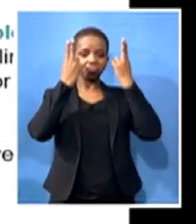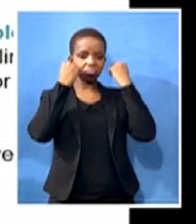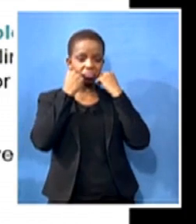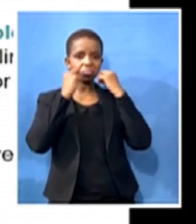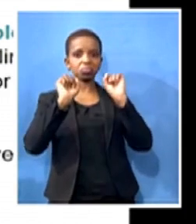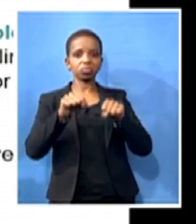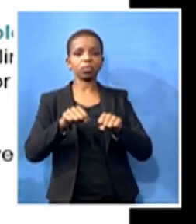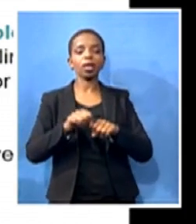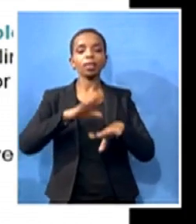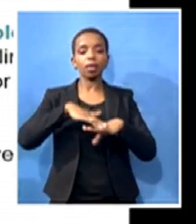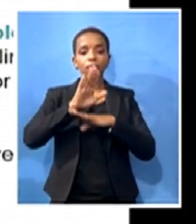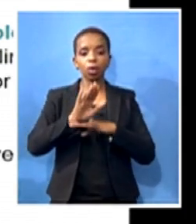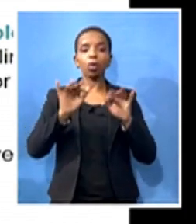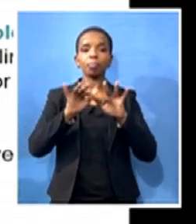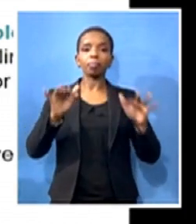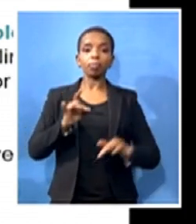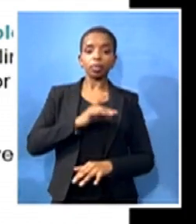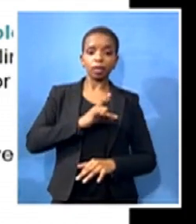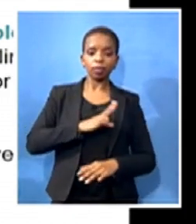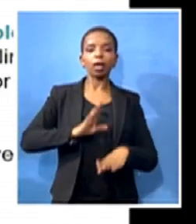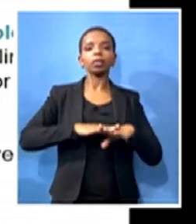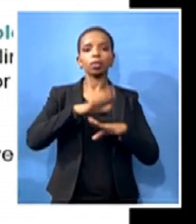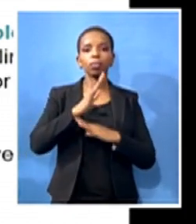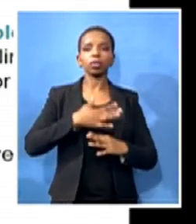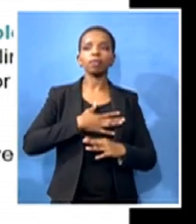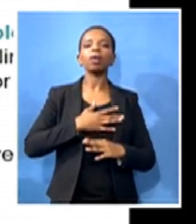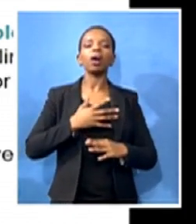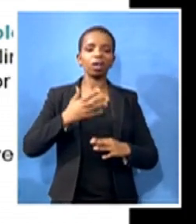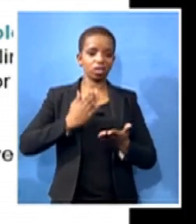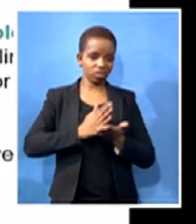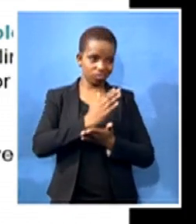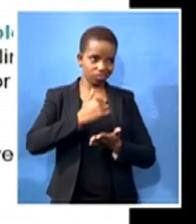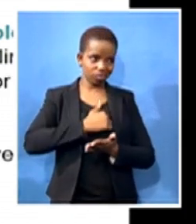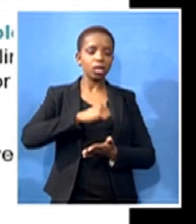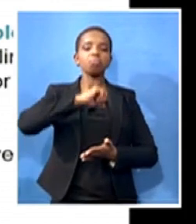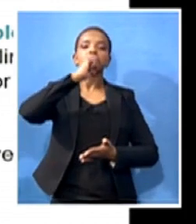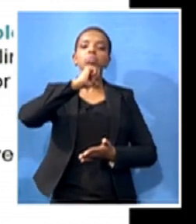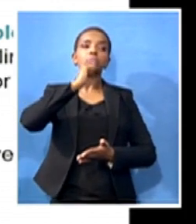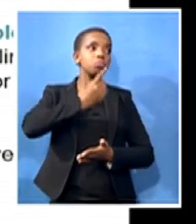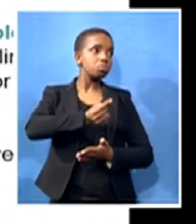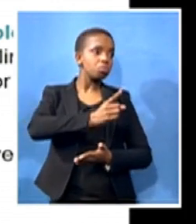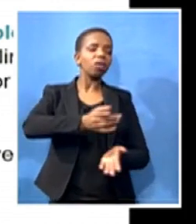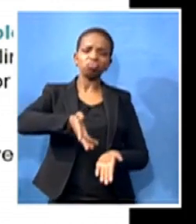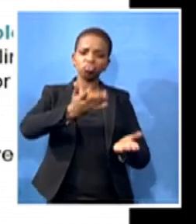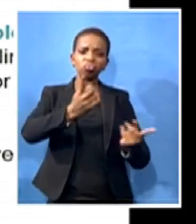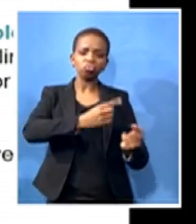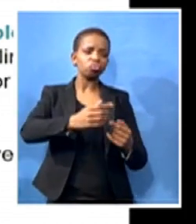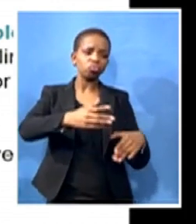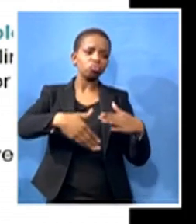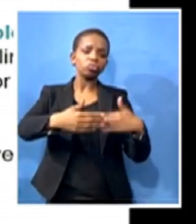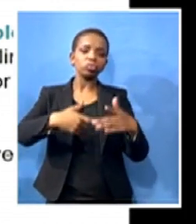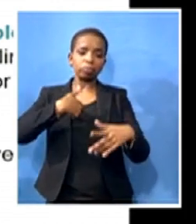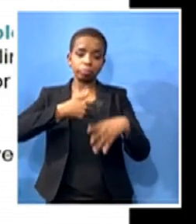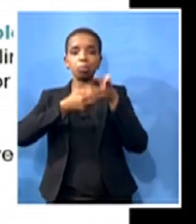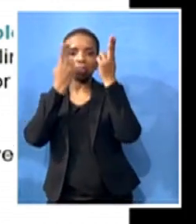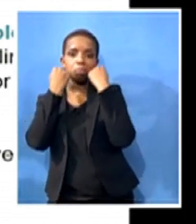to sacrifice their human rights. And that makes sense, because if the virus is scaring one, one would